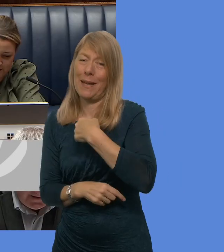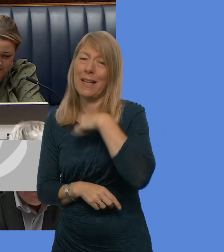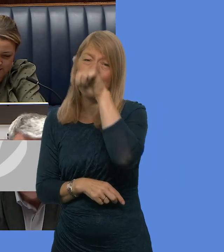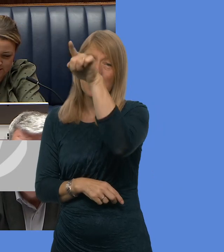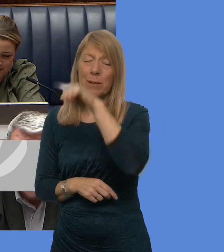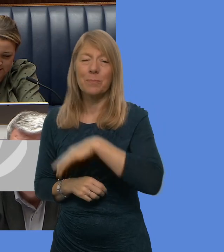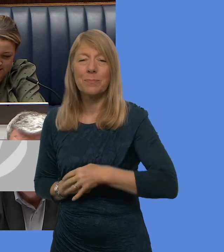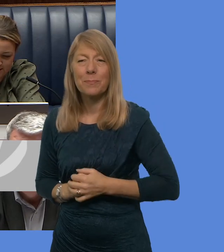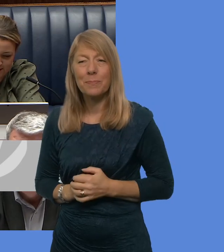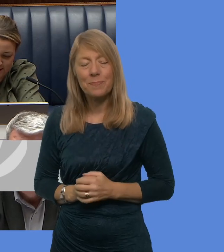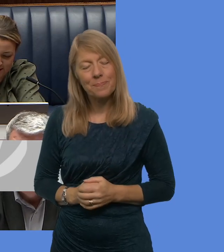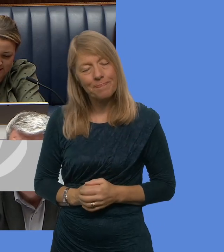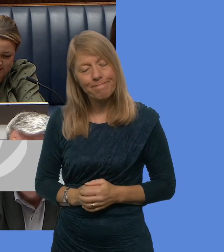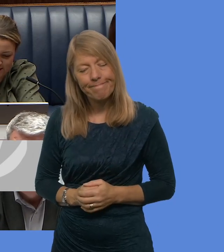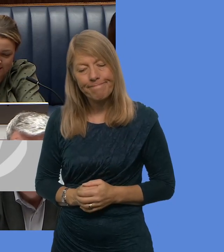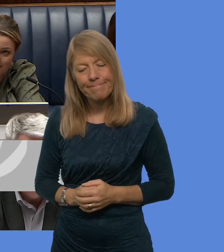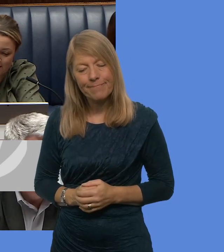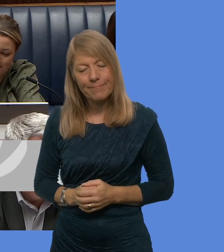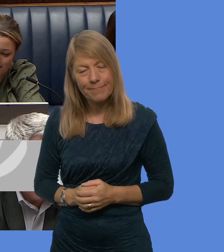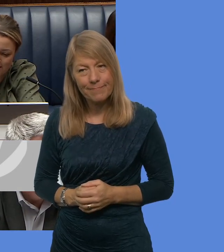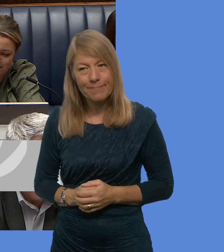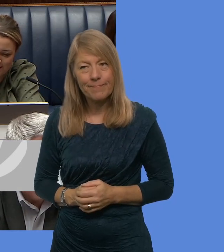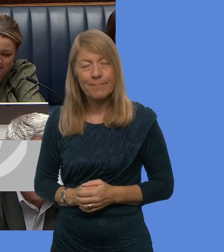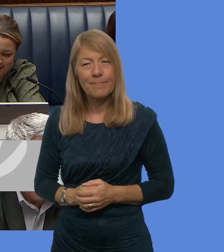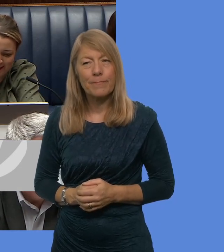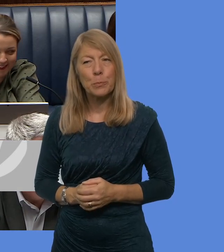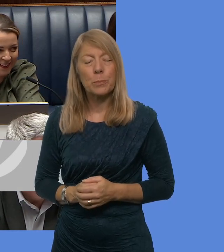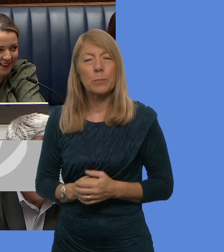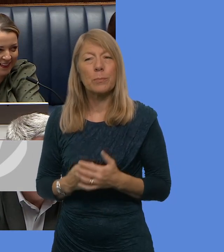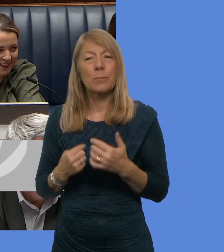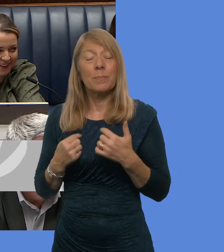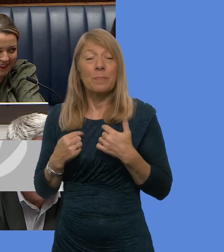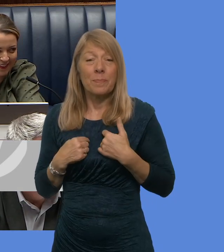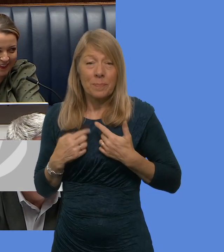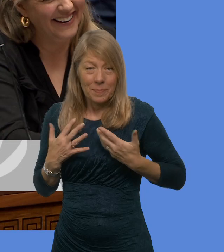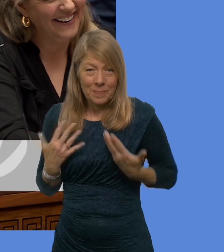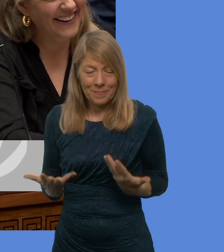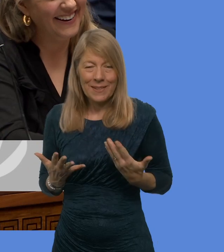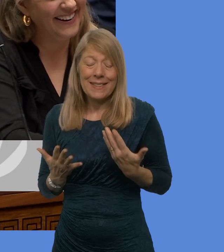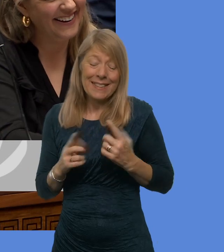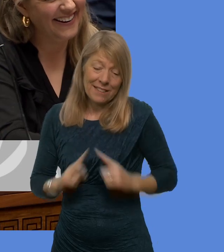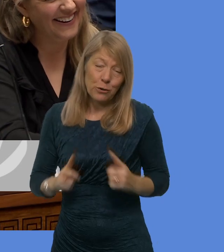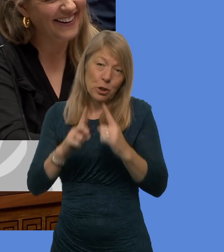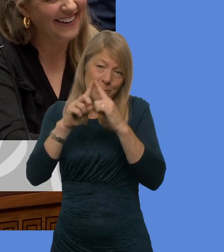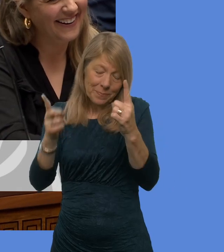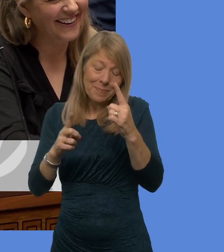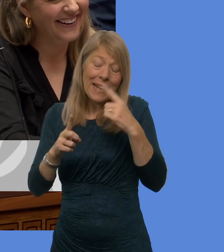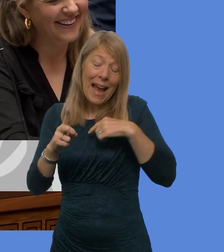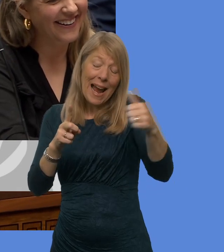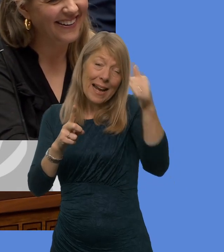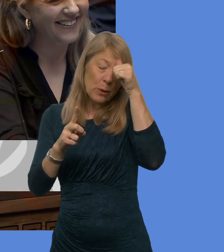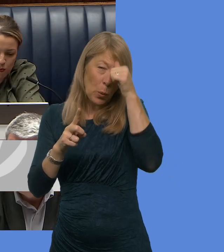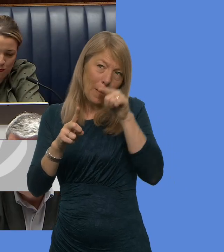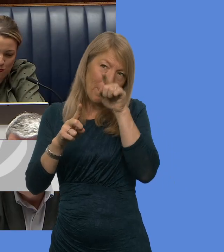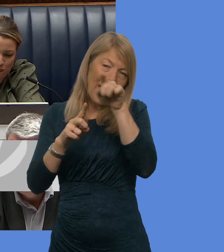Since the Speaker didn't rebuke you, then I will not dare to. Yes, this is a significant landslide in the